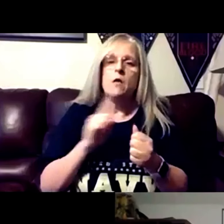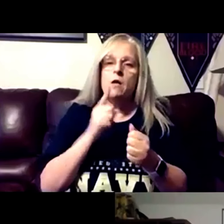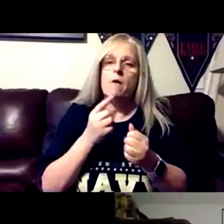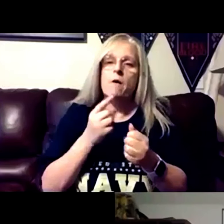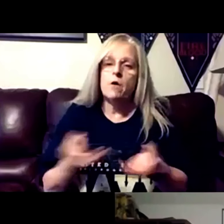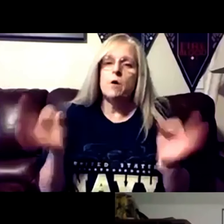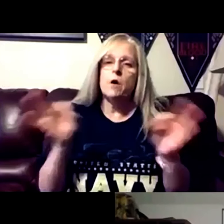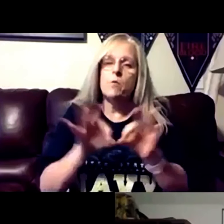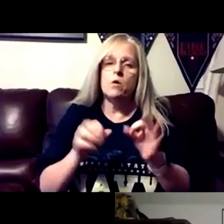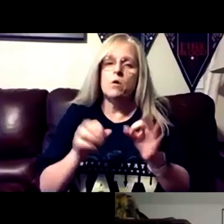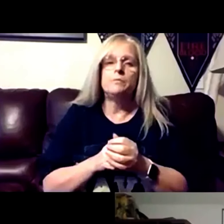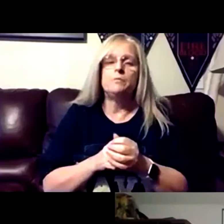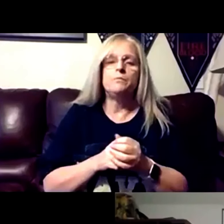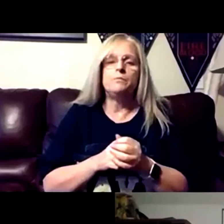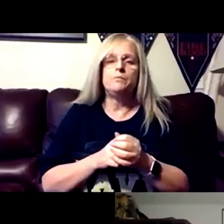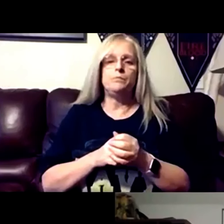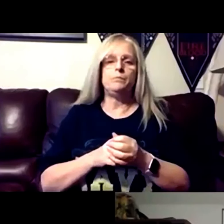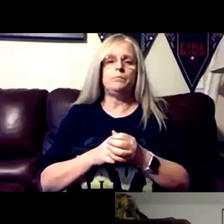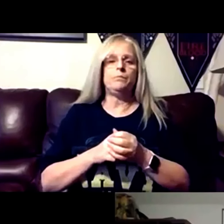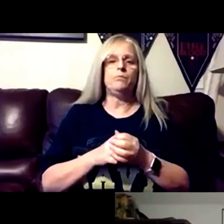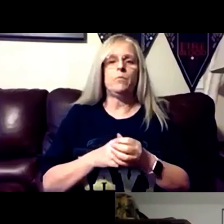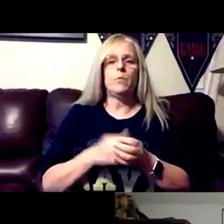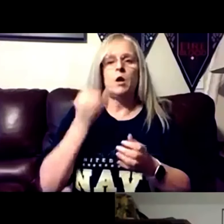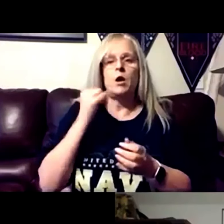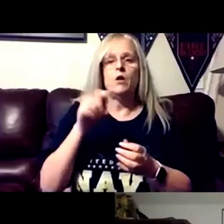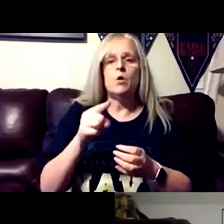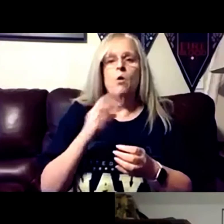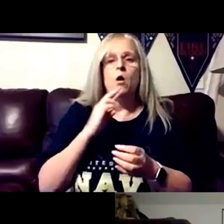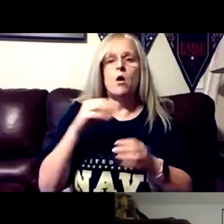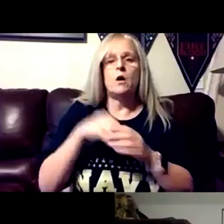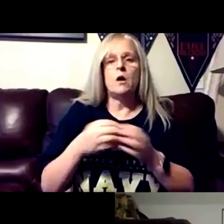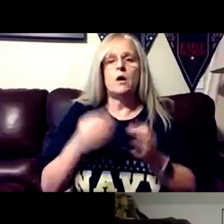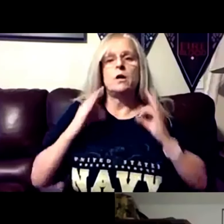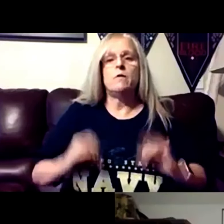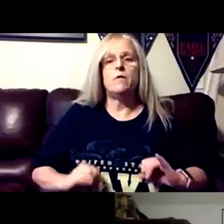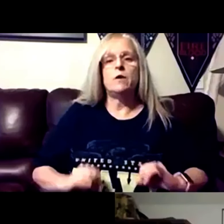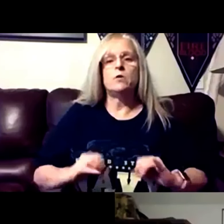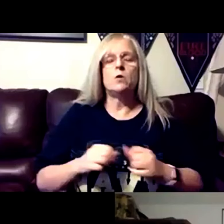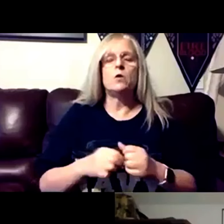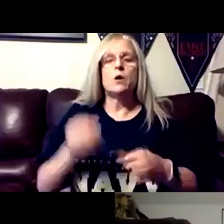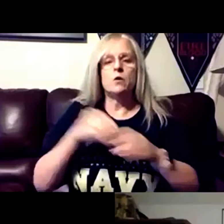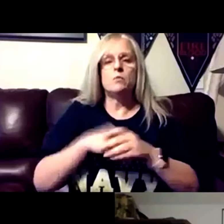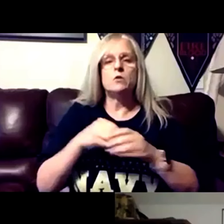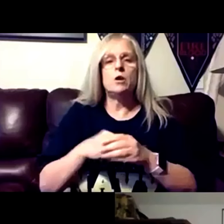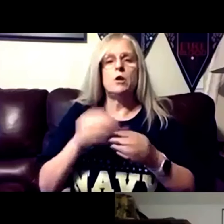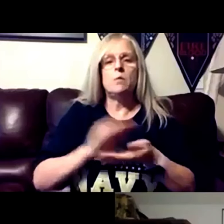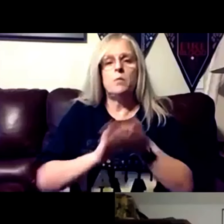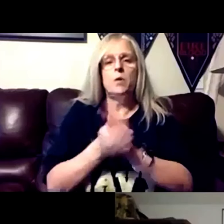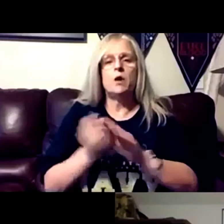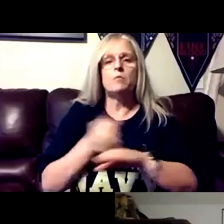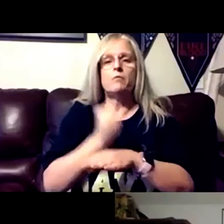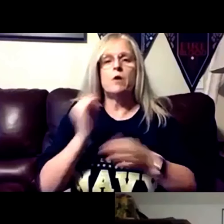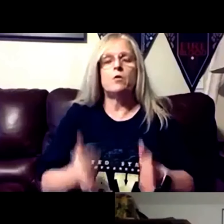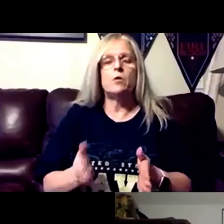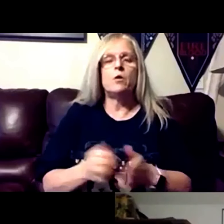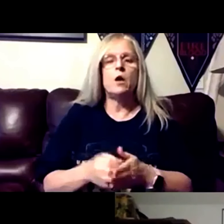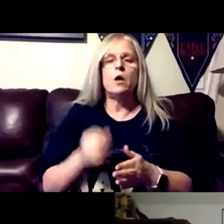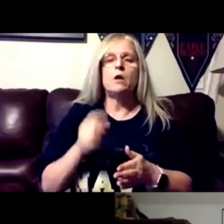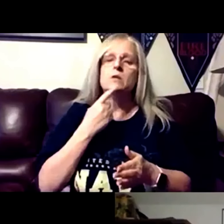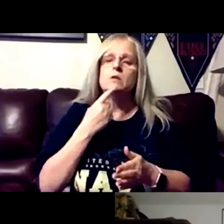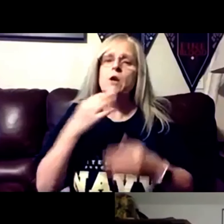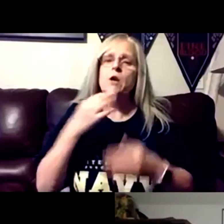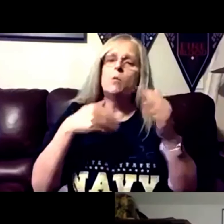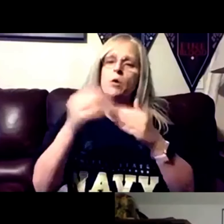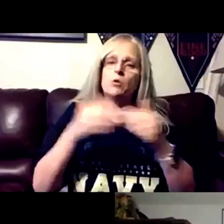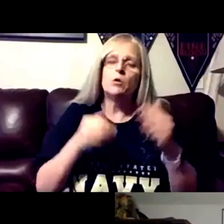pay structure of ONPASSIVE. If you are an individual that comes in and becomes a founder, and let's say you're a builder, you